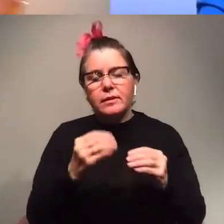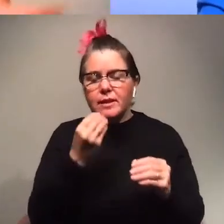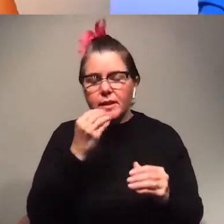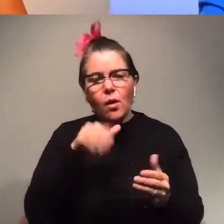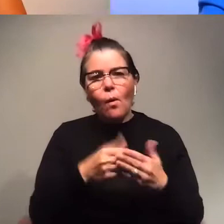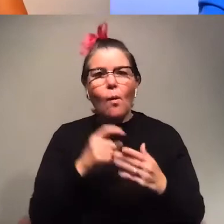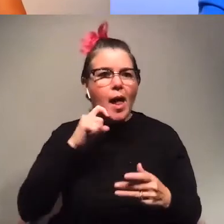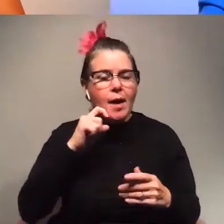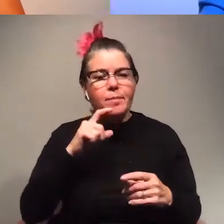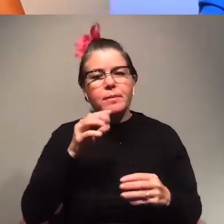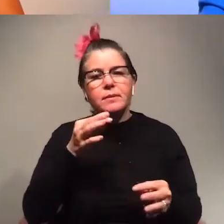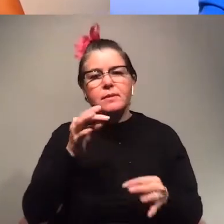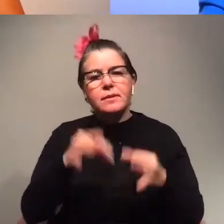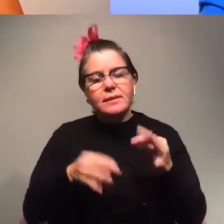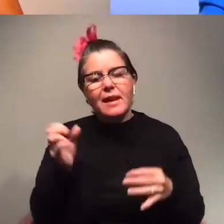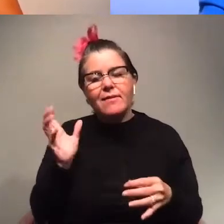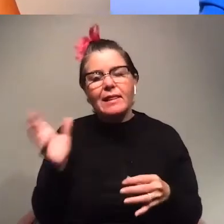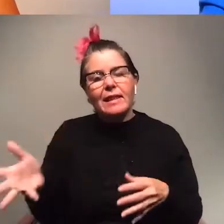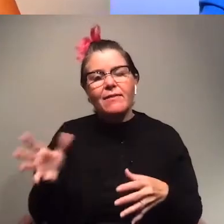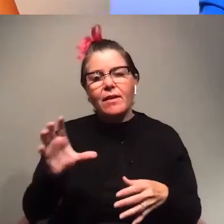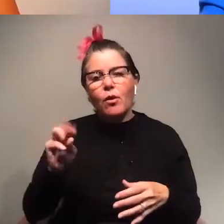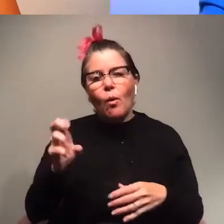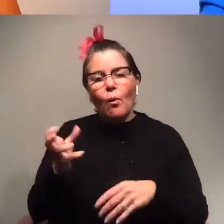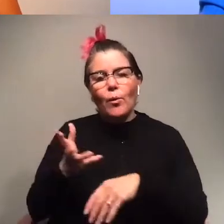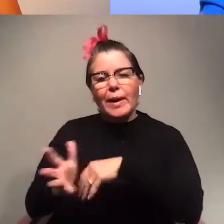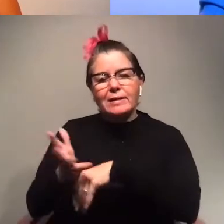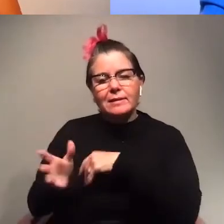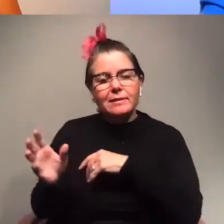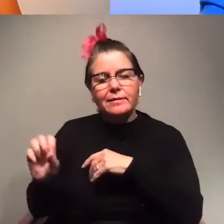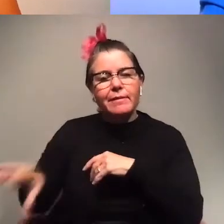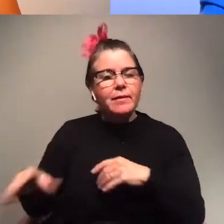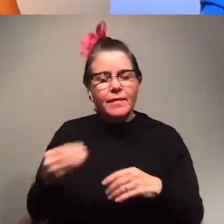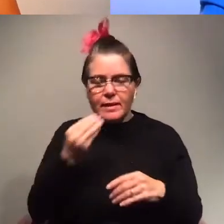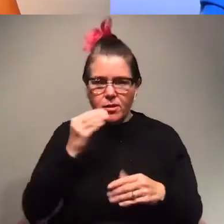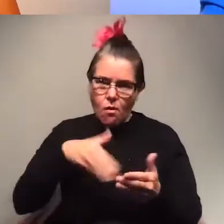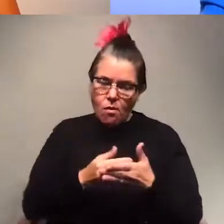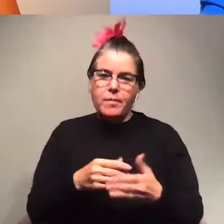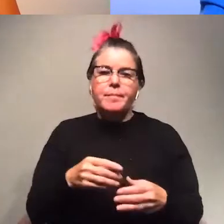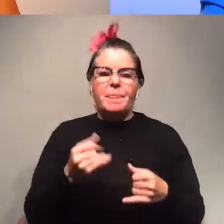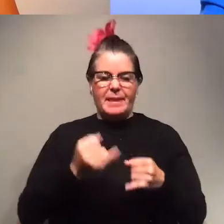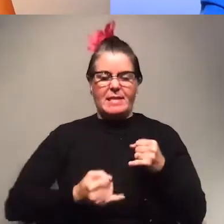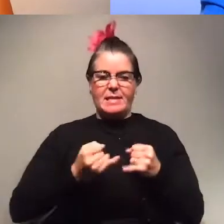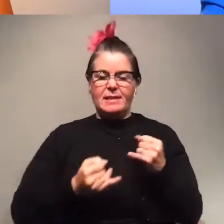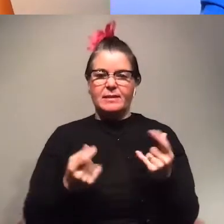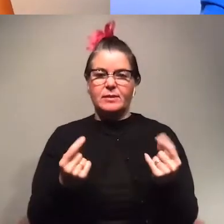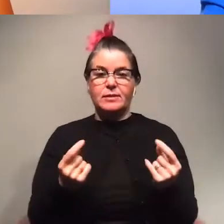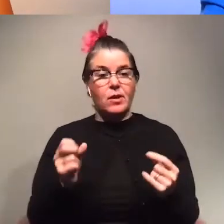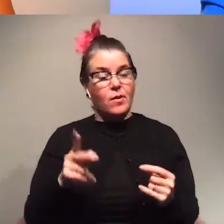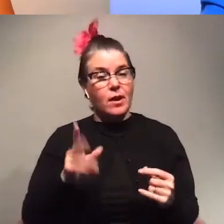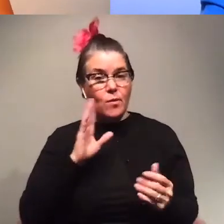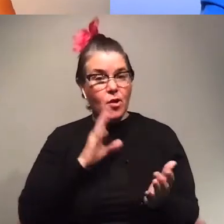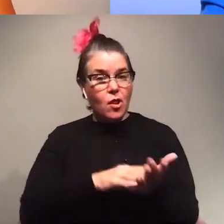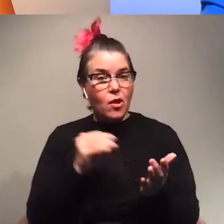of like leaving apple core waste in the environment. And then like, I think towards the end of the trip, it was like, okay, you're going to learn about